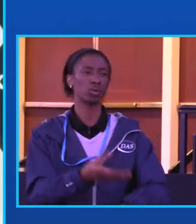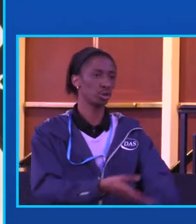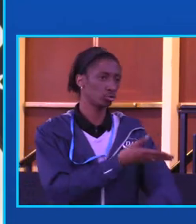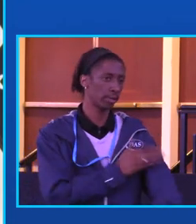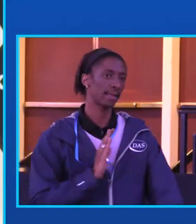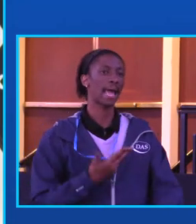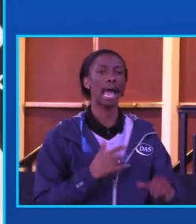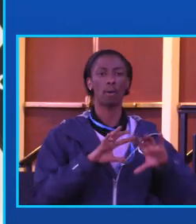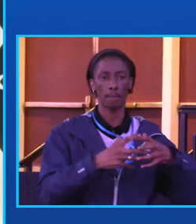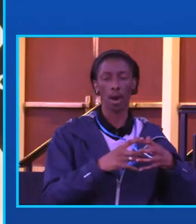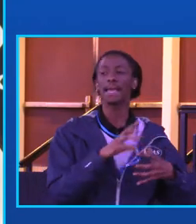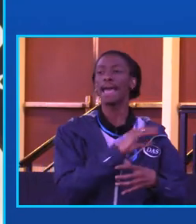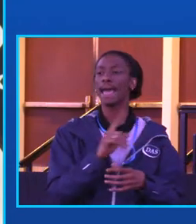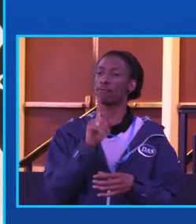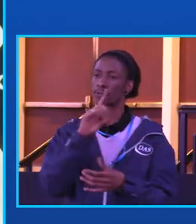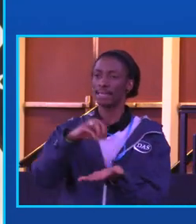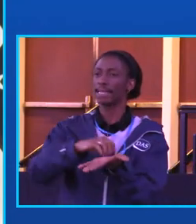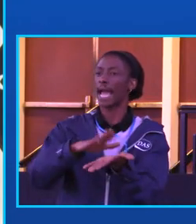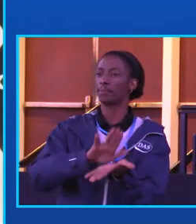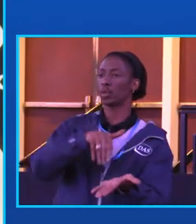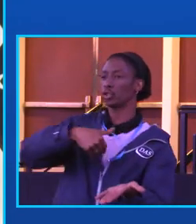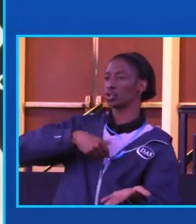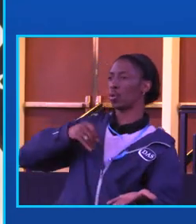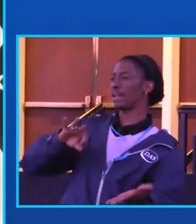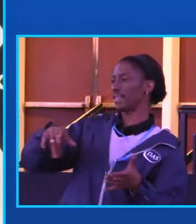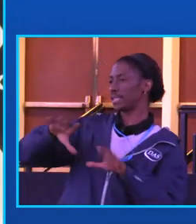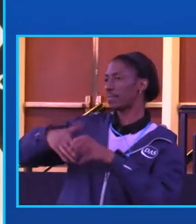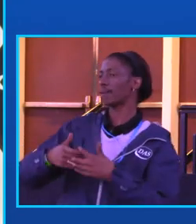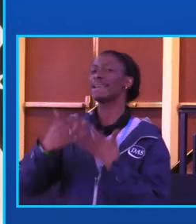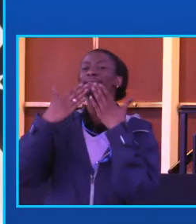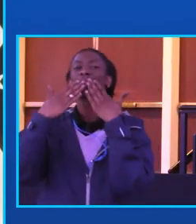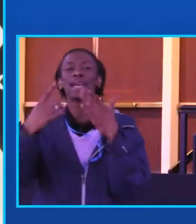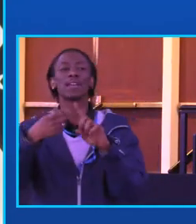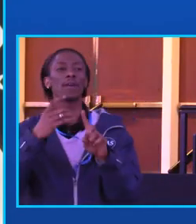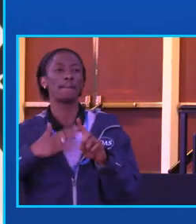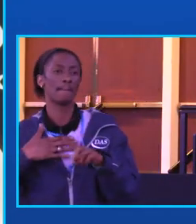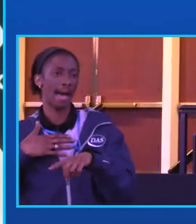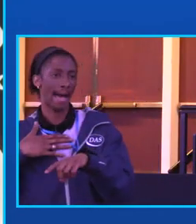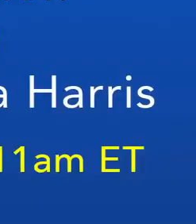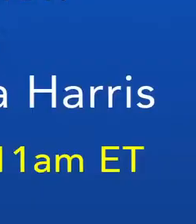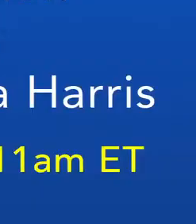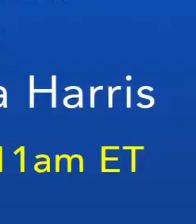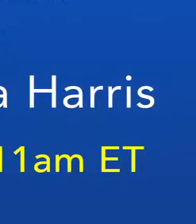truly capture the soul of this country. Thank you, and from my people I say, merci en pile.